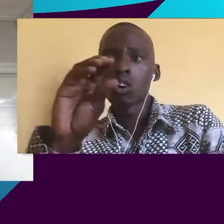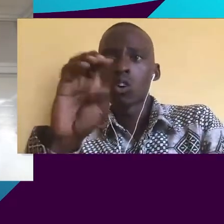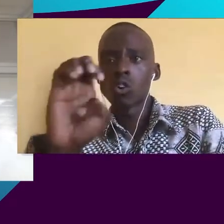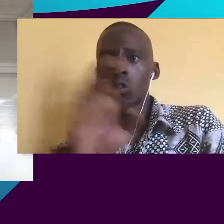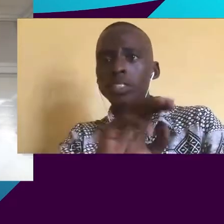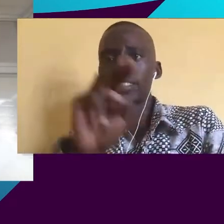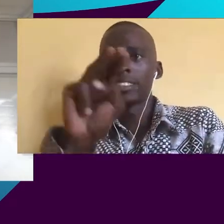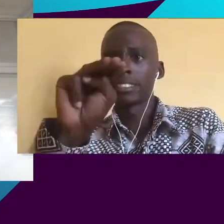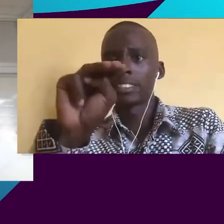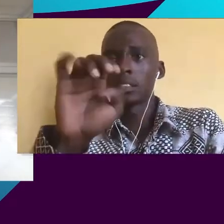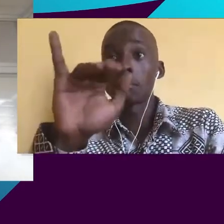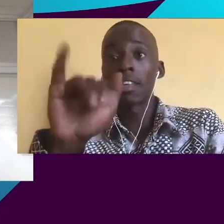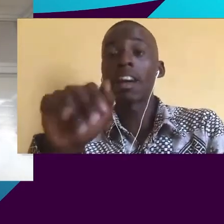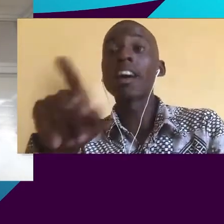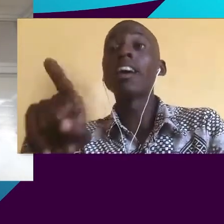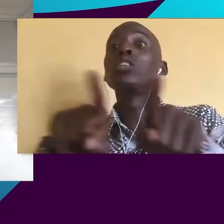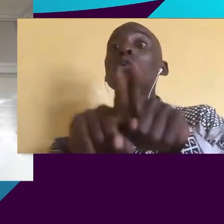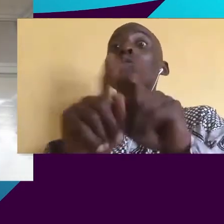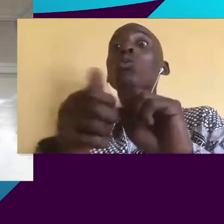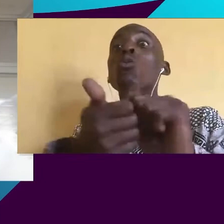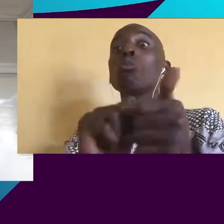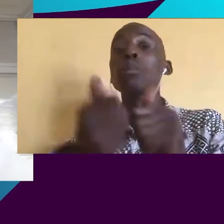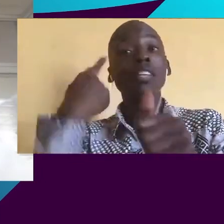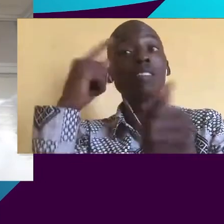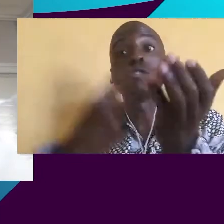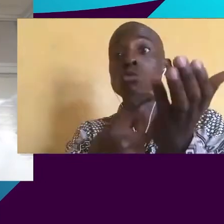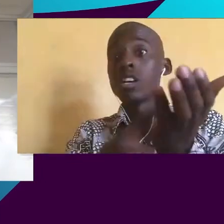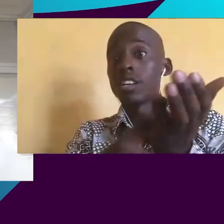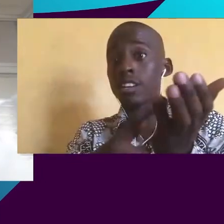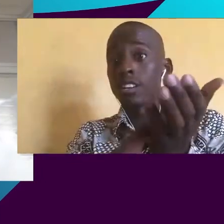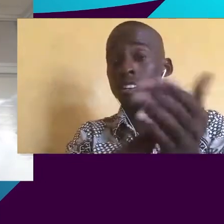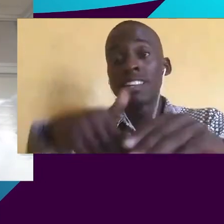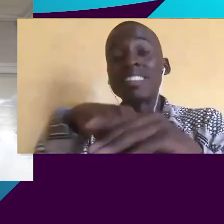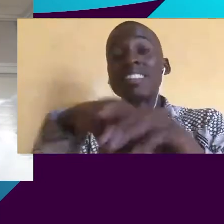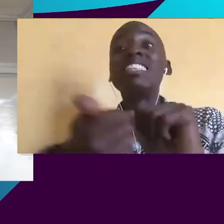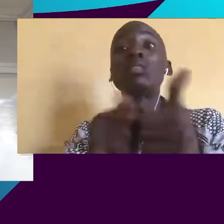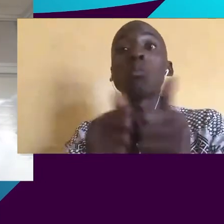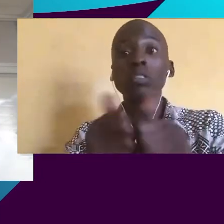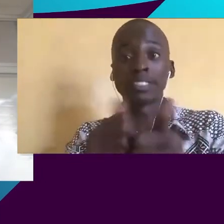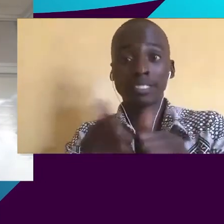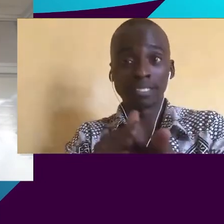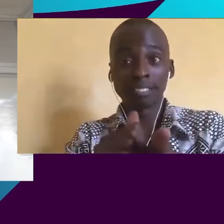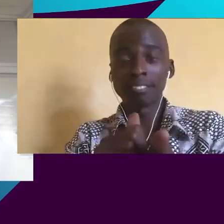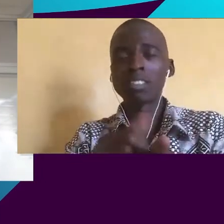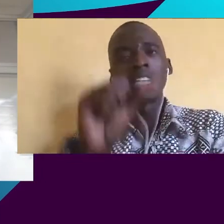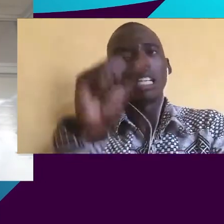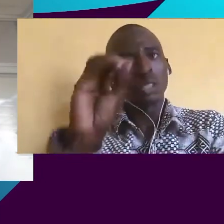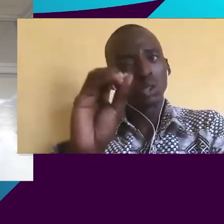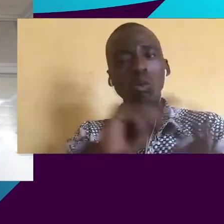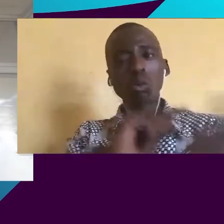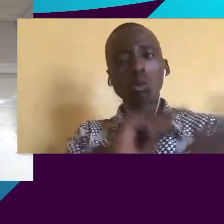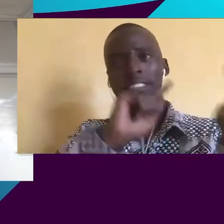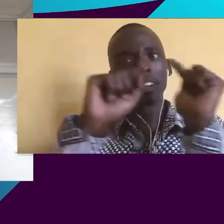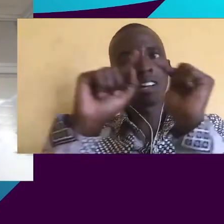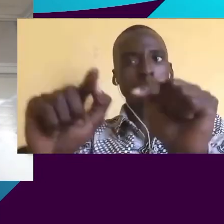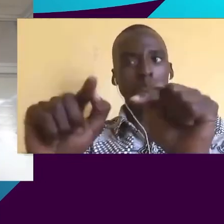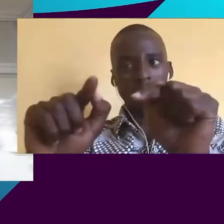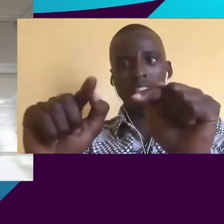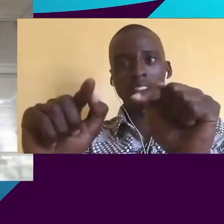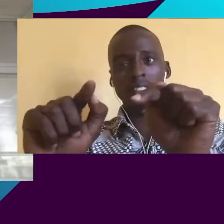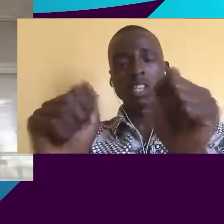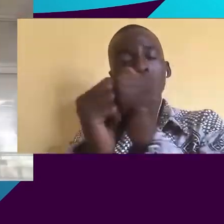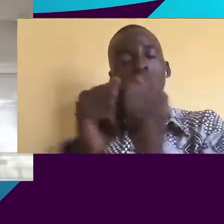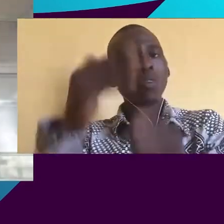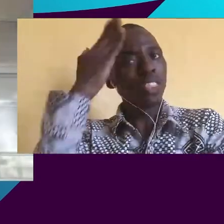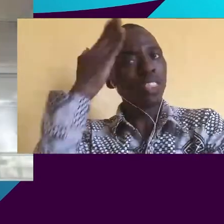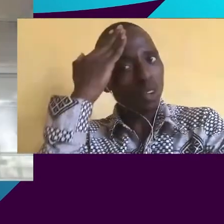also competed for Uganda in sports. So she comes with knowledge of being